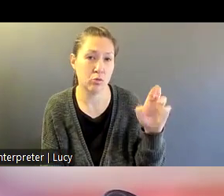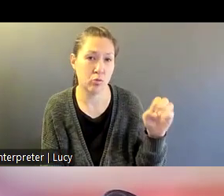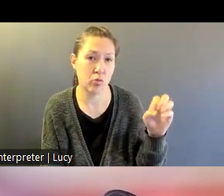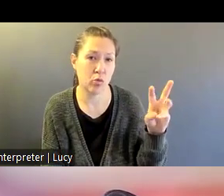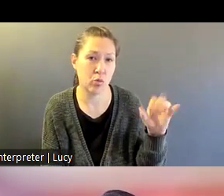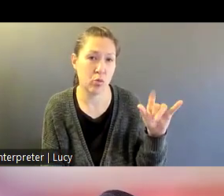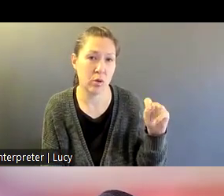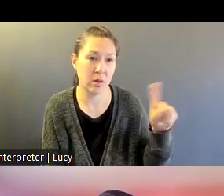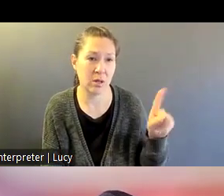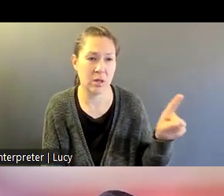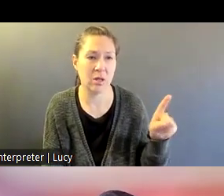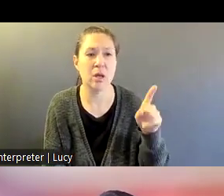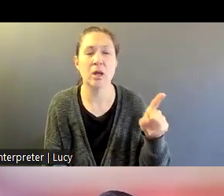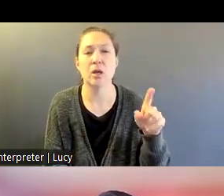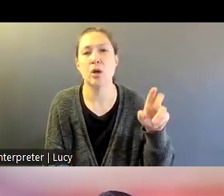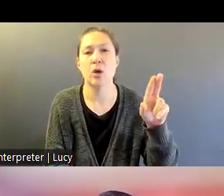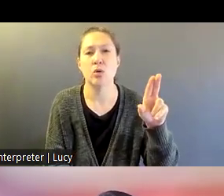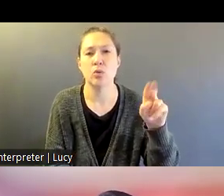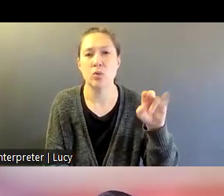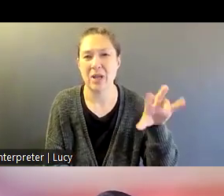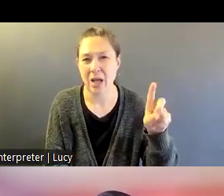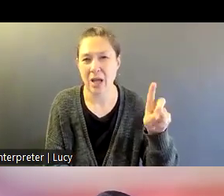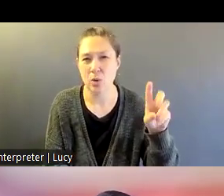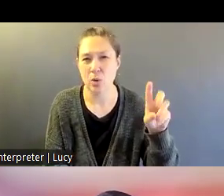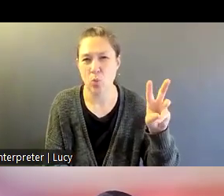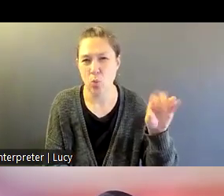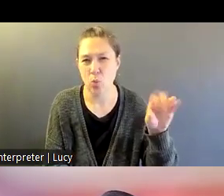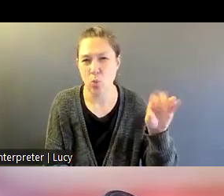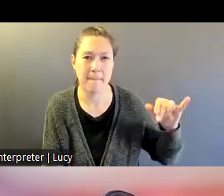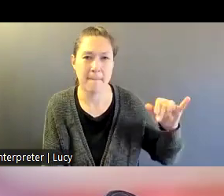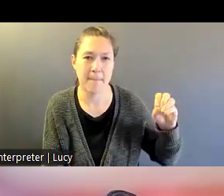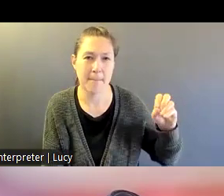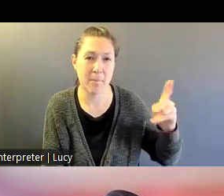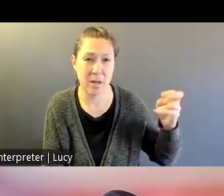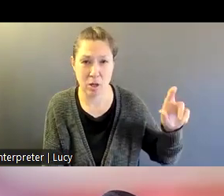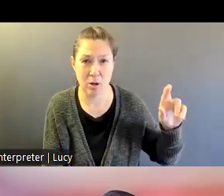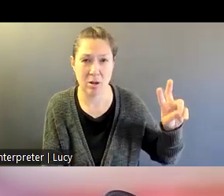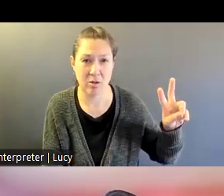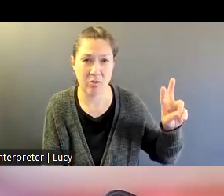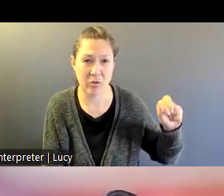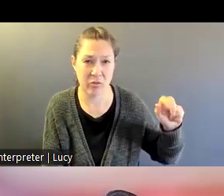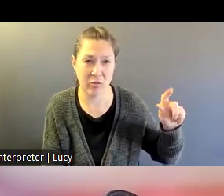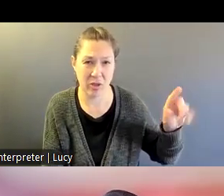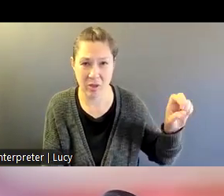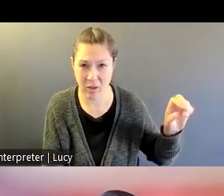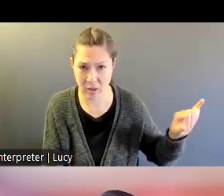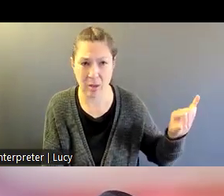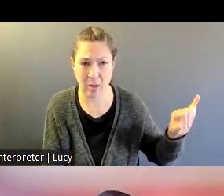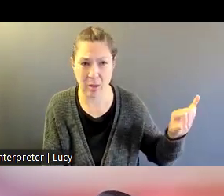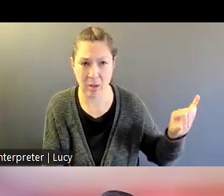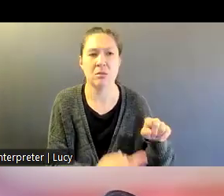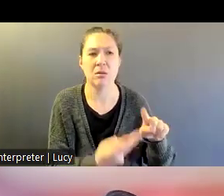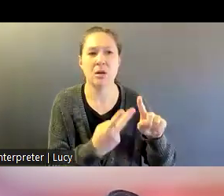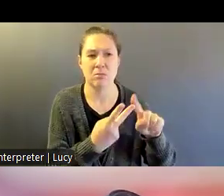United Way Pioneer Valley. And Lee is going to share an example of how they've